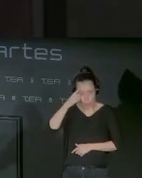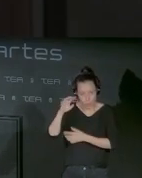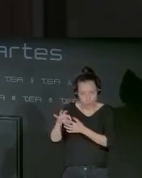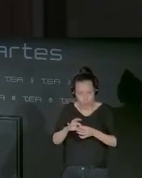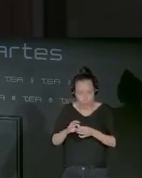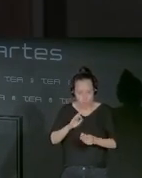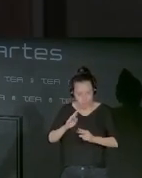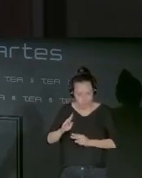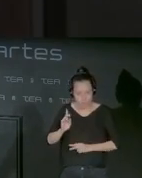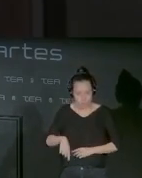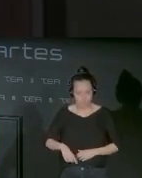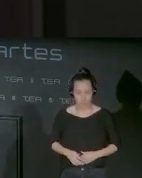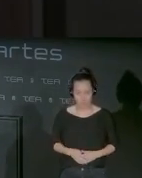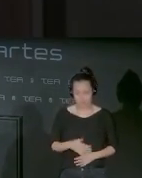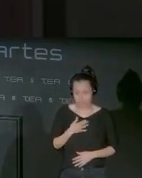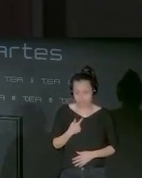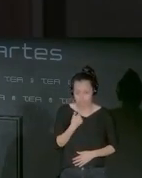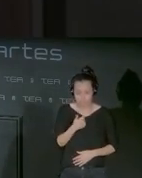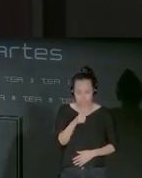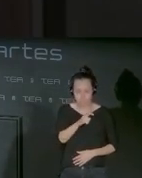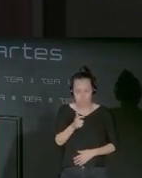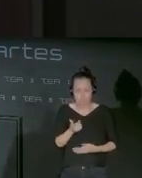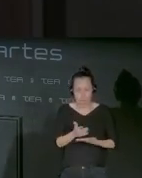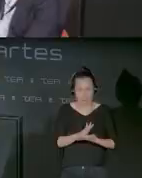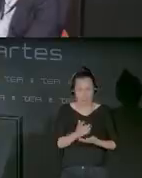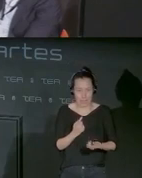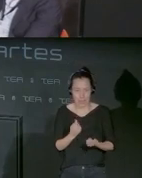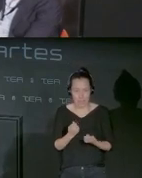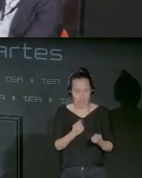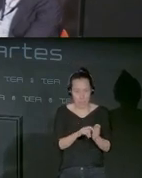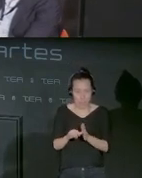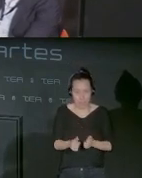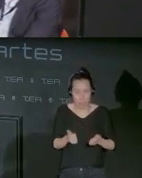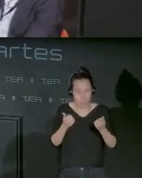let's say, intermediaries, I don't know, somehow. Okay.